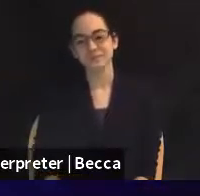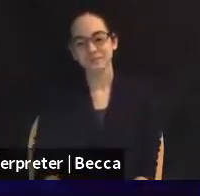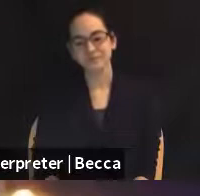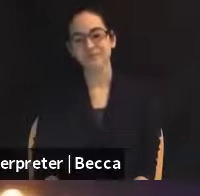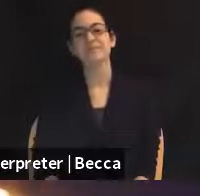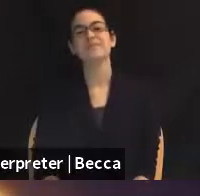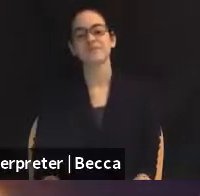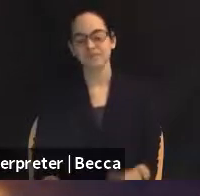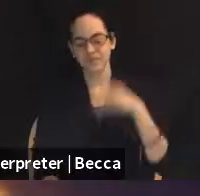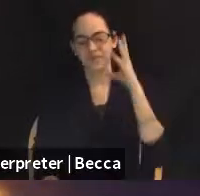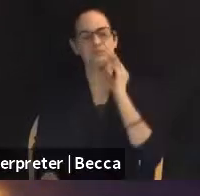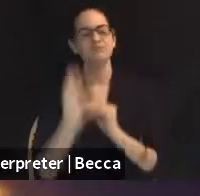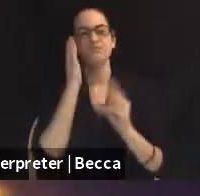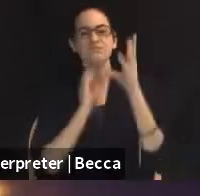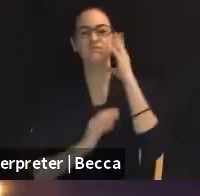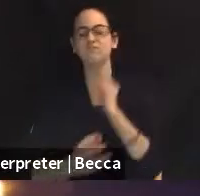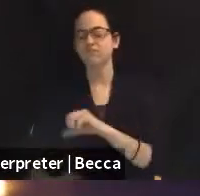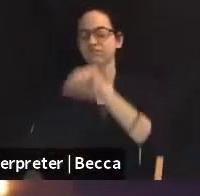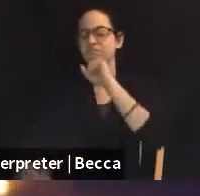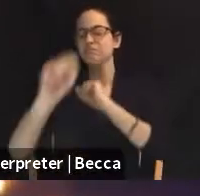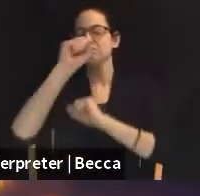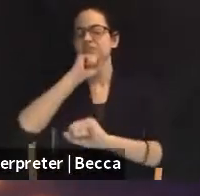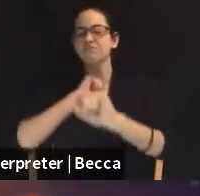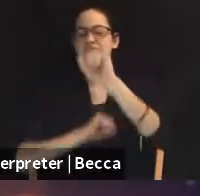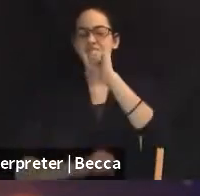Walking around these walls,